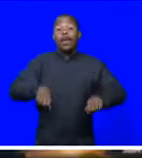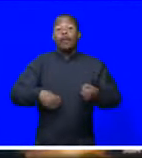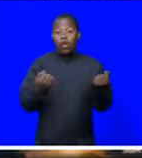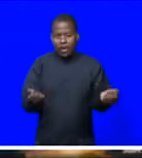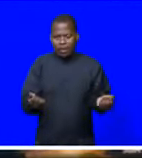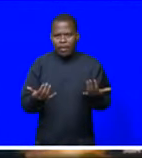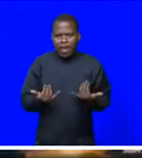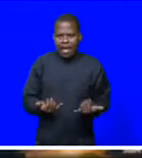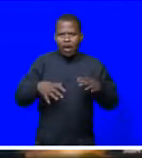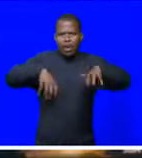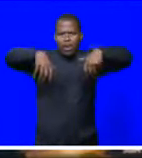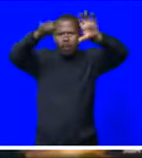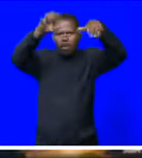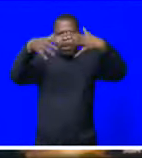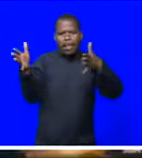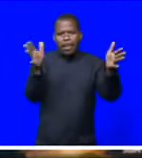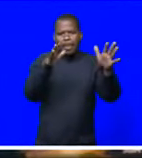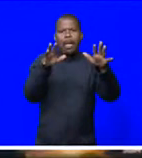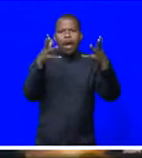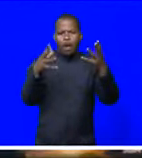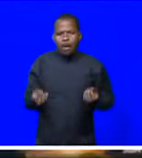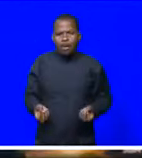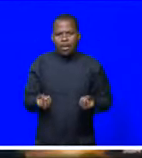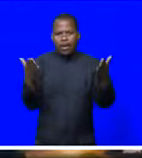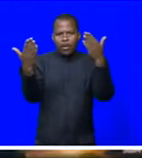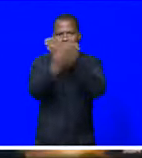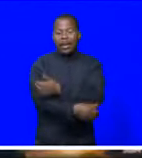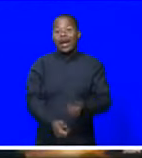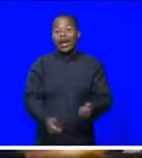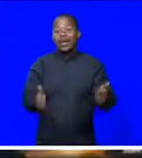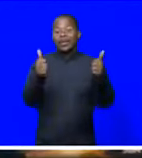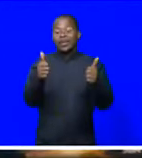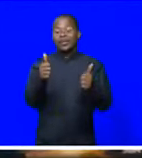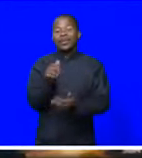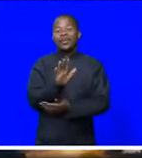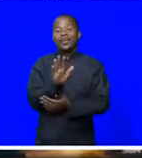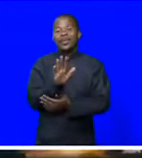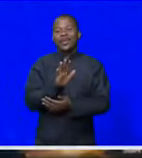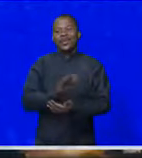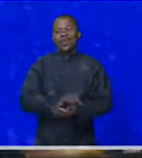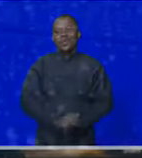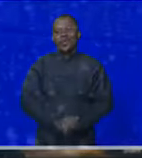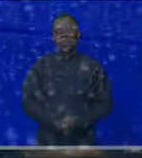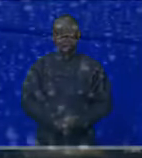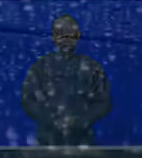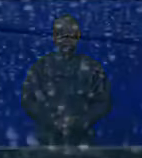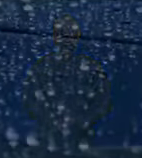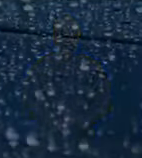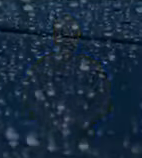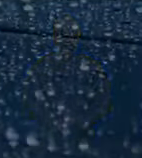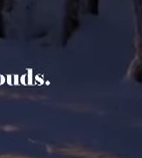The bulletin tonight. Up next is the weather forecast for selected towns. Good night, Eswatini.